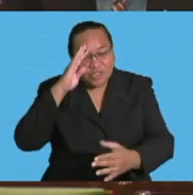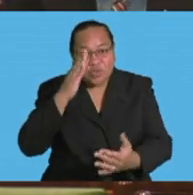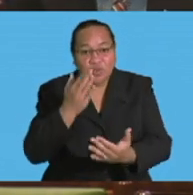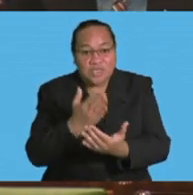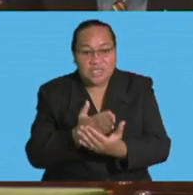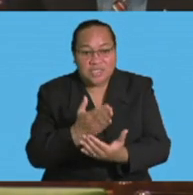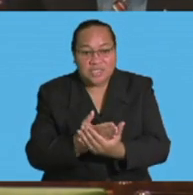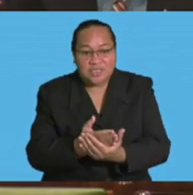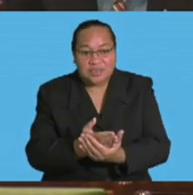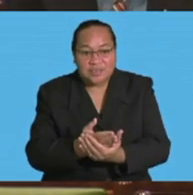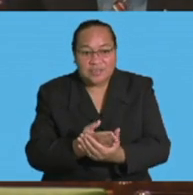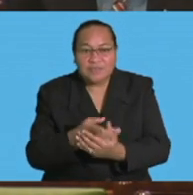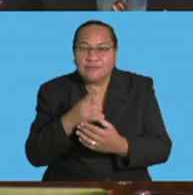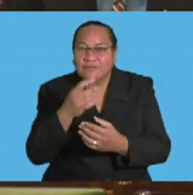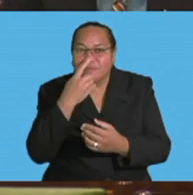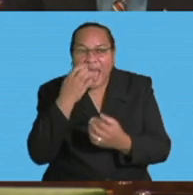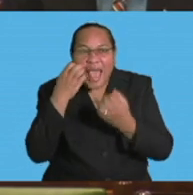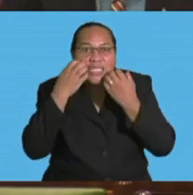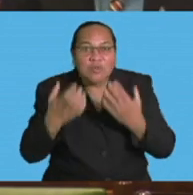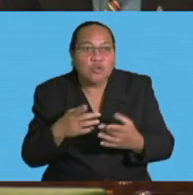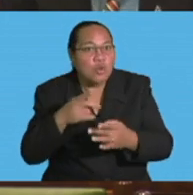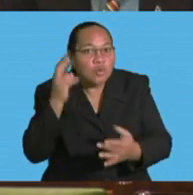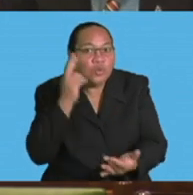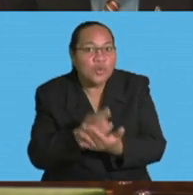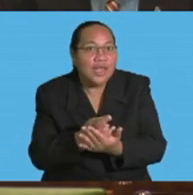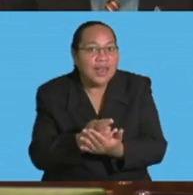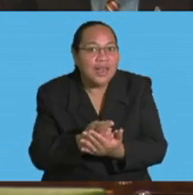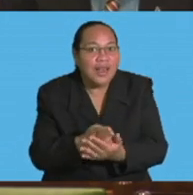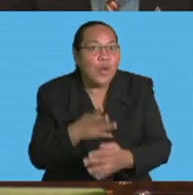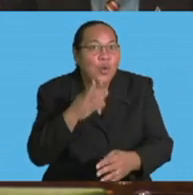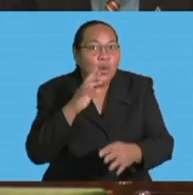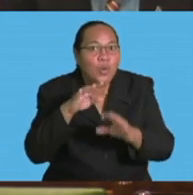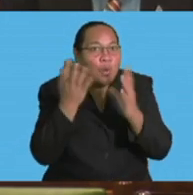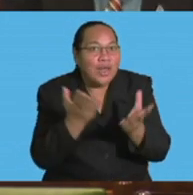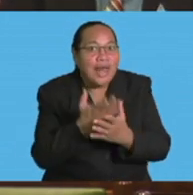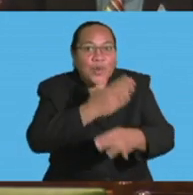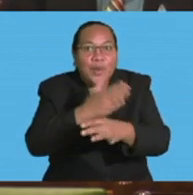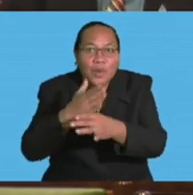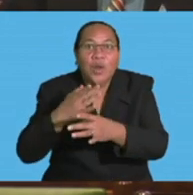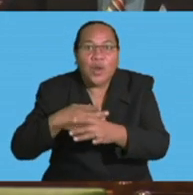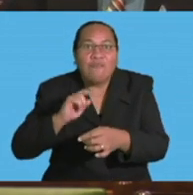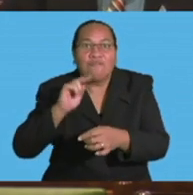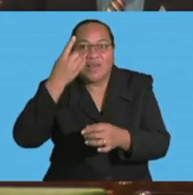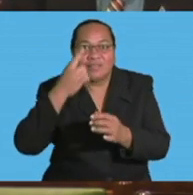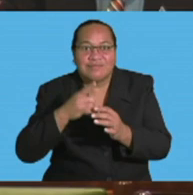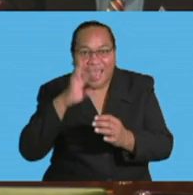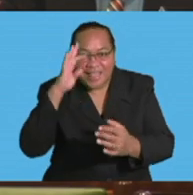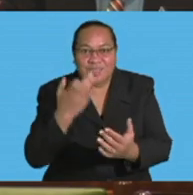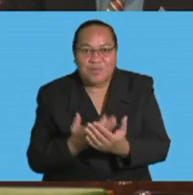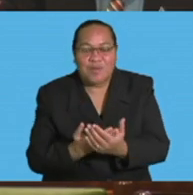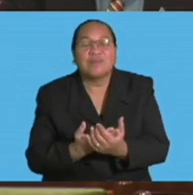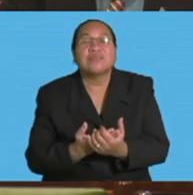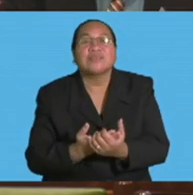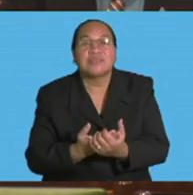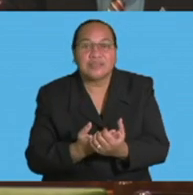insight into the real world of work and gain first-hand experience on the work readiness. Mr. Speaker,